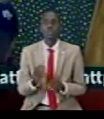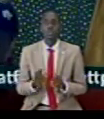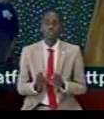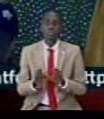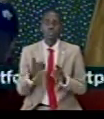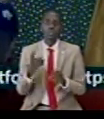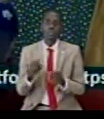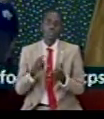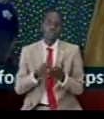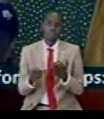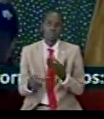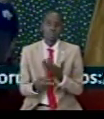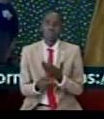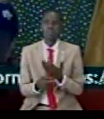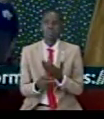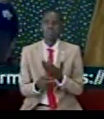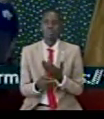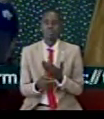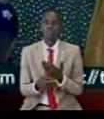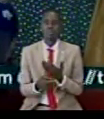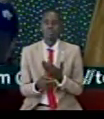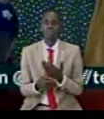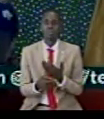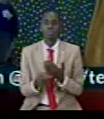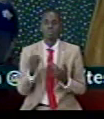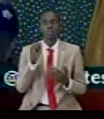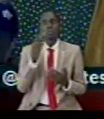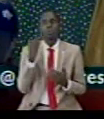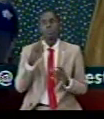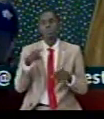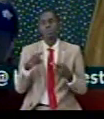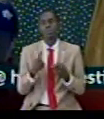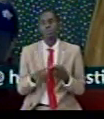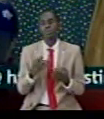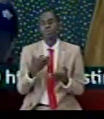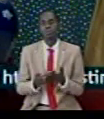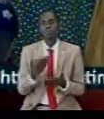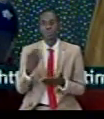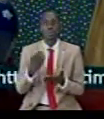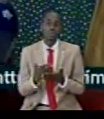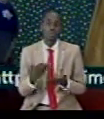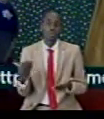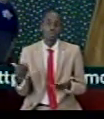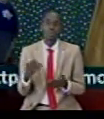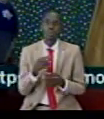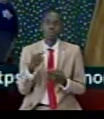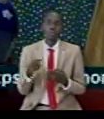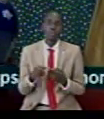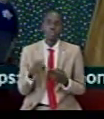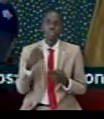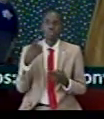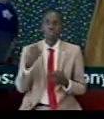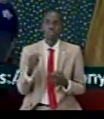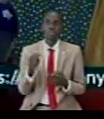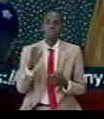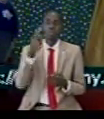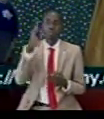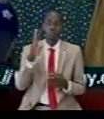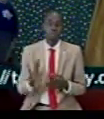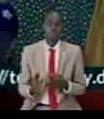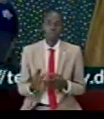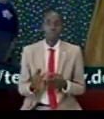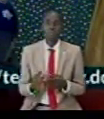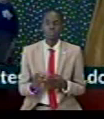emancipation crusade, I was going to buy something when the pastor wife stopped me to